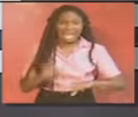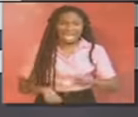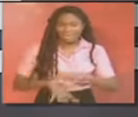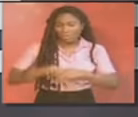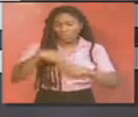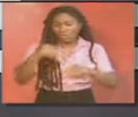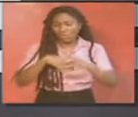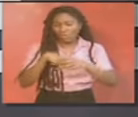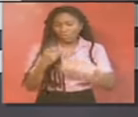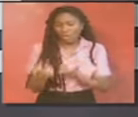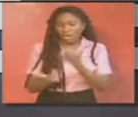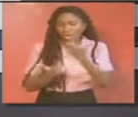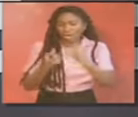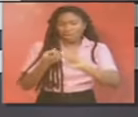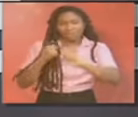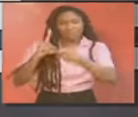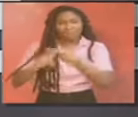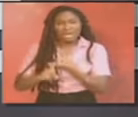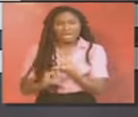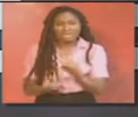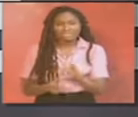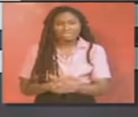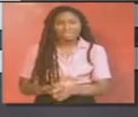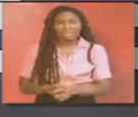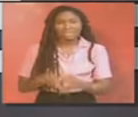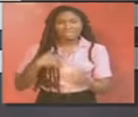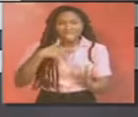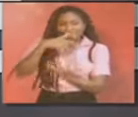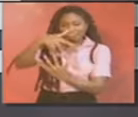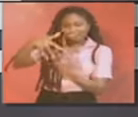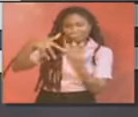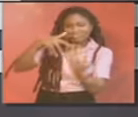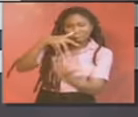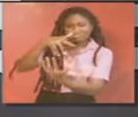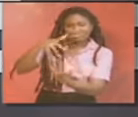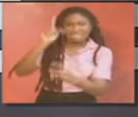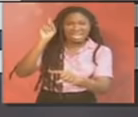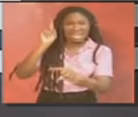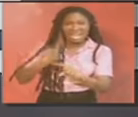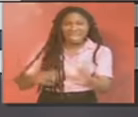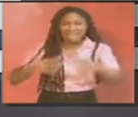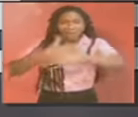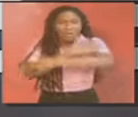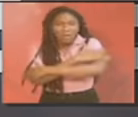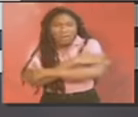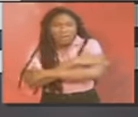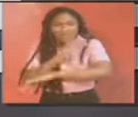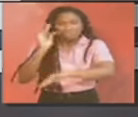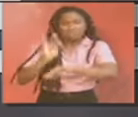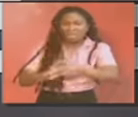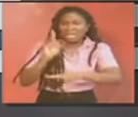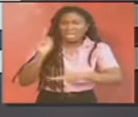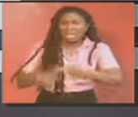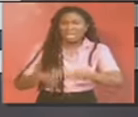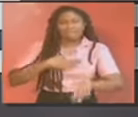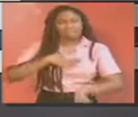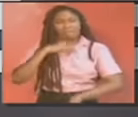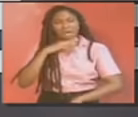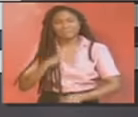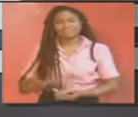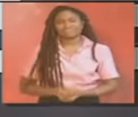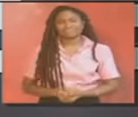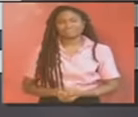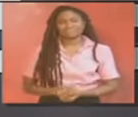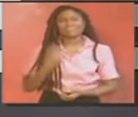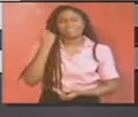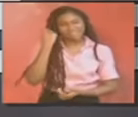to, and our social interactions are devoid of physical contact. These feelings are quite